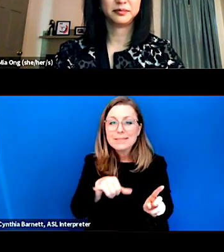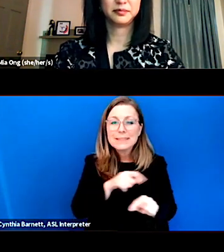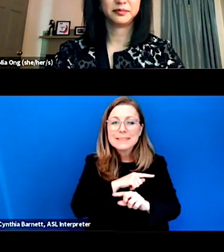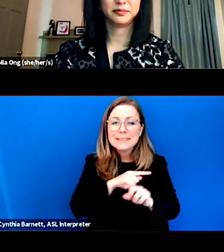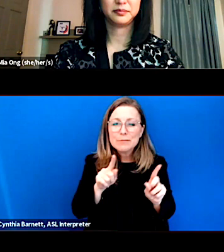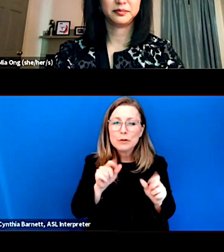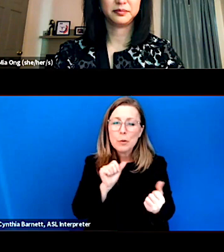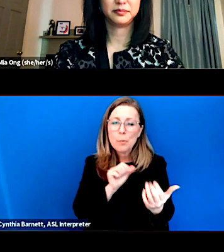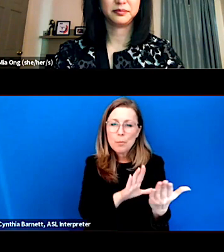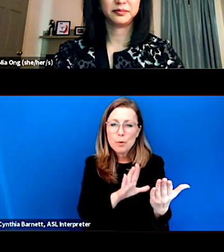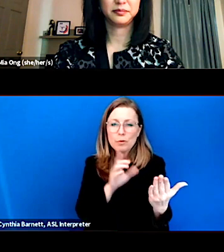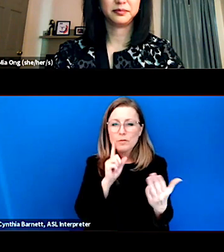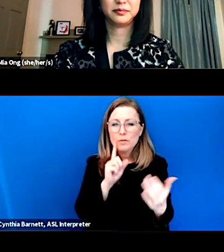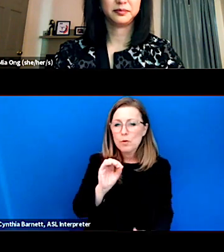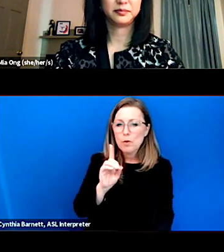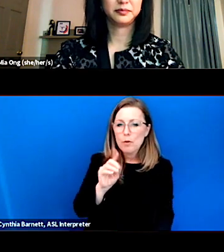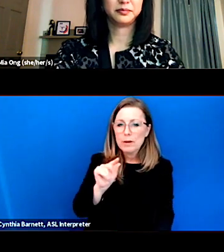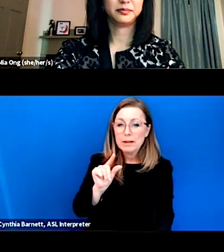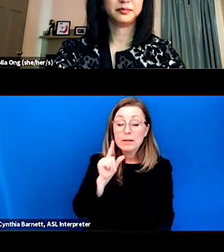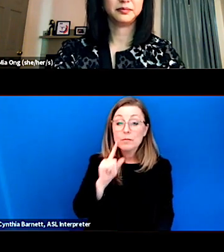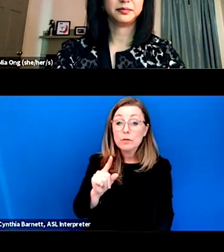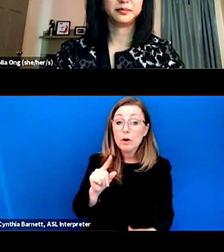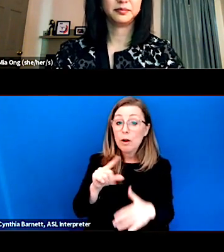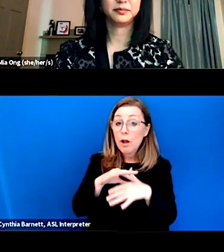content analysis, what you're doing is quantifying,